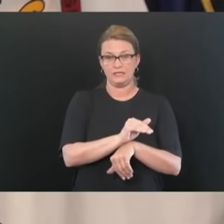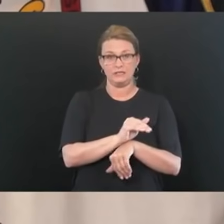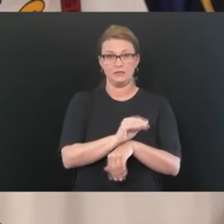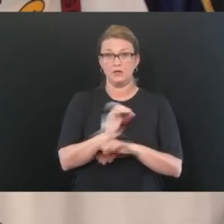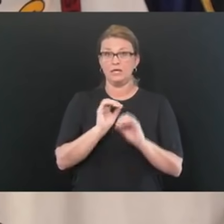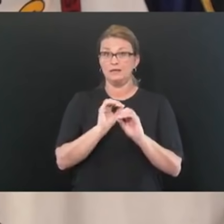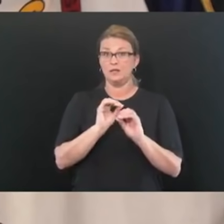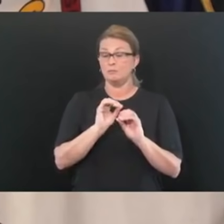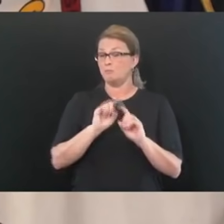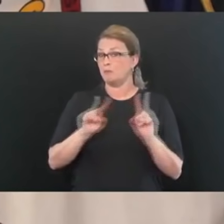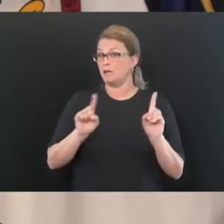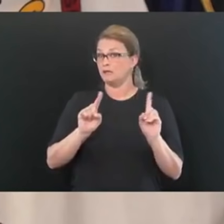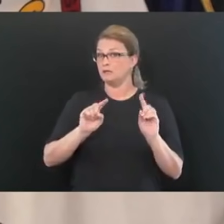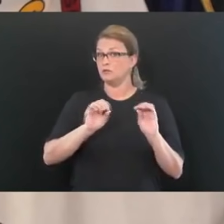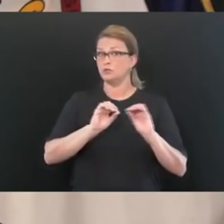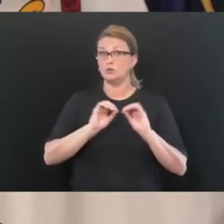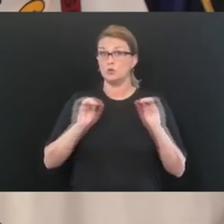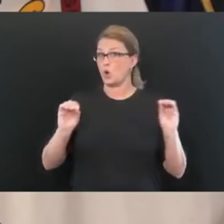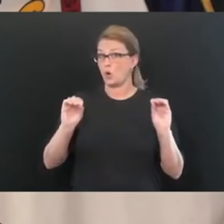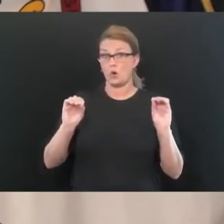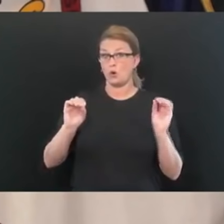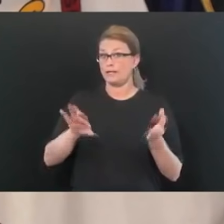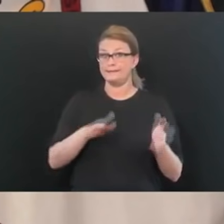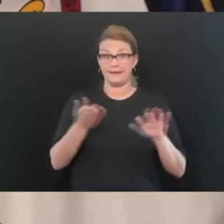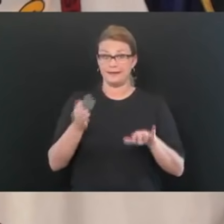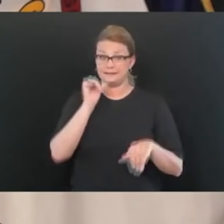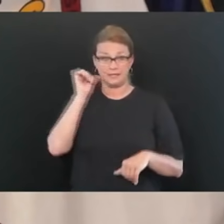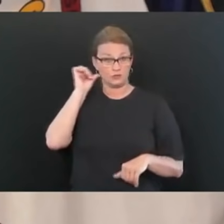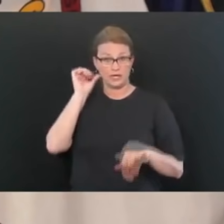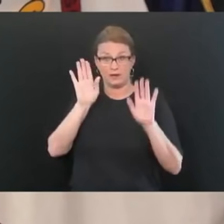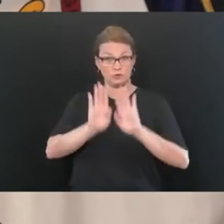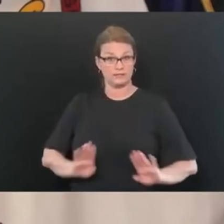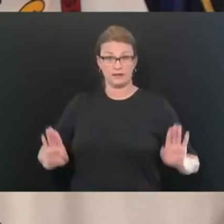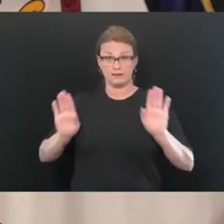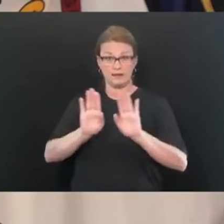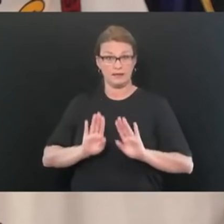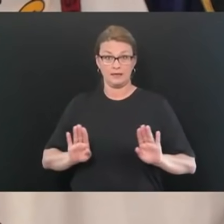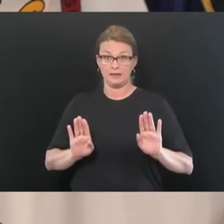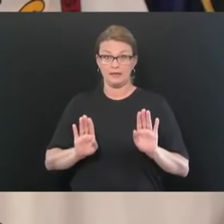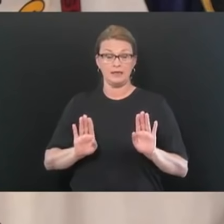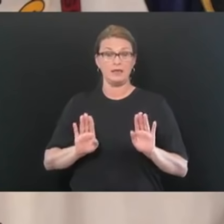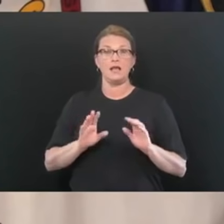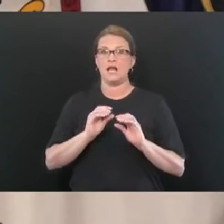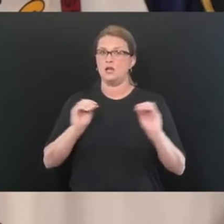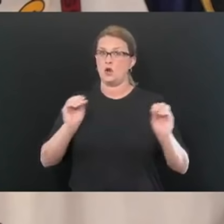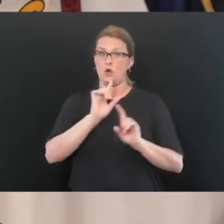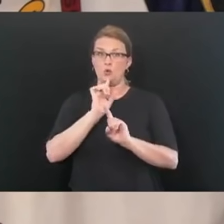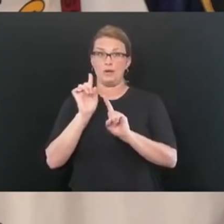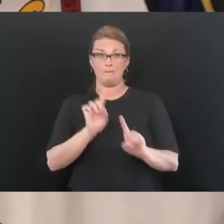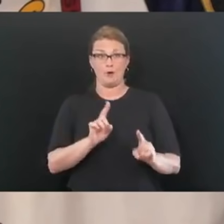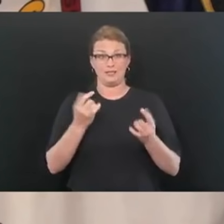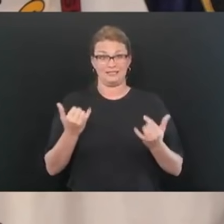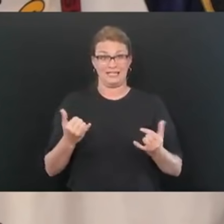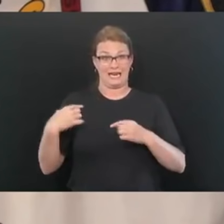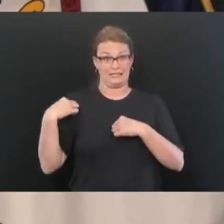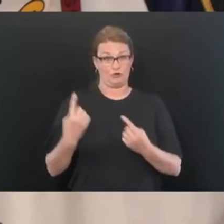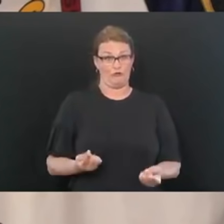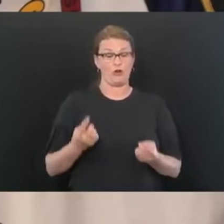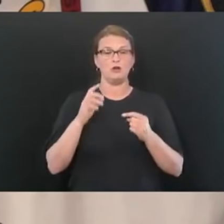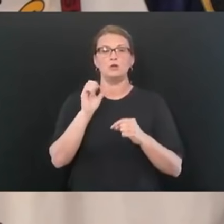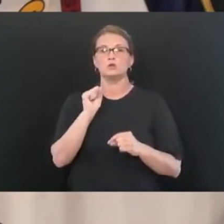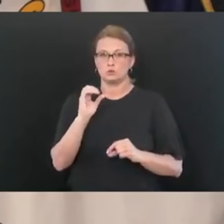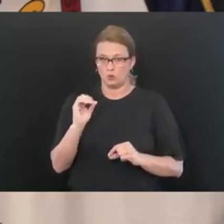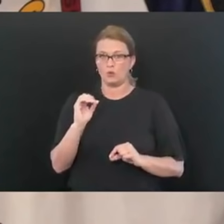any deaths yesterday, hallelujah, and we have not had any that have been reported today as well. So